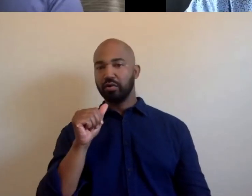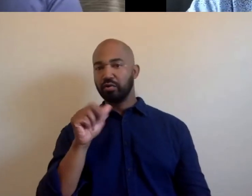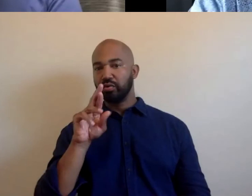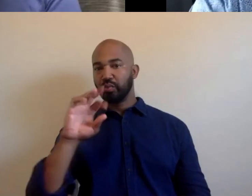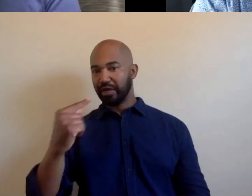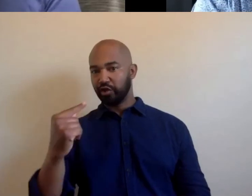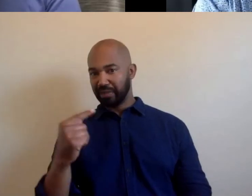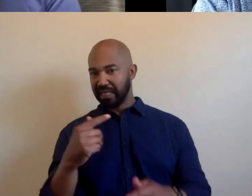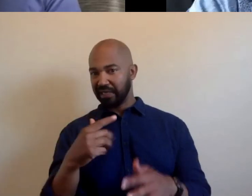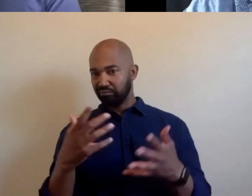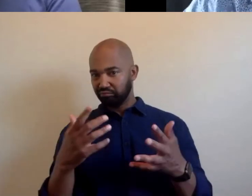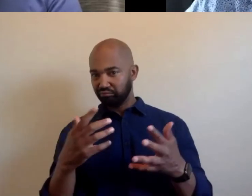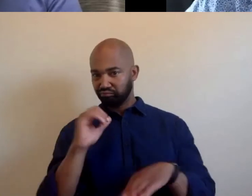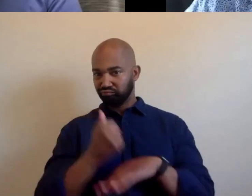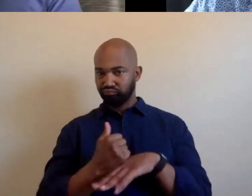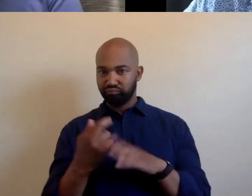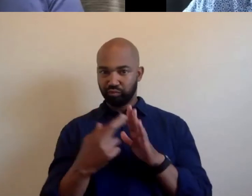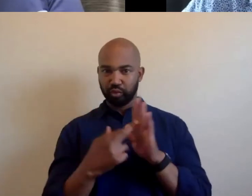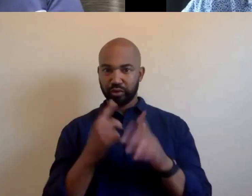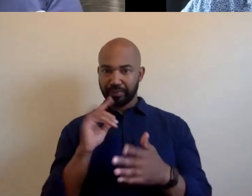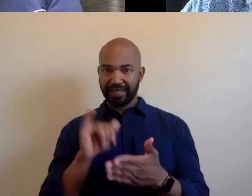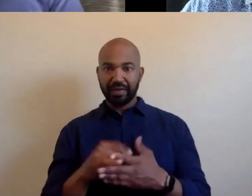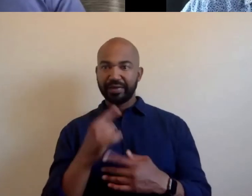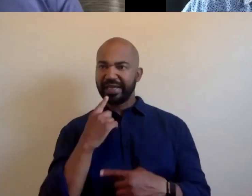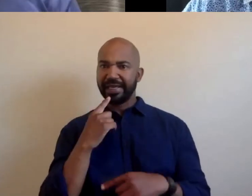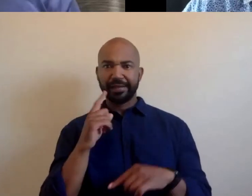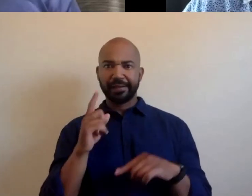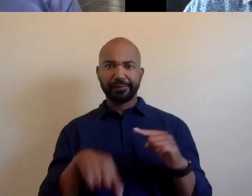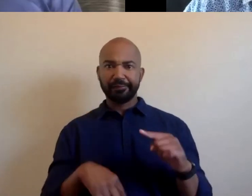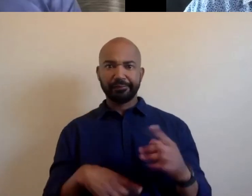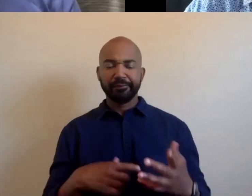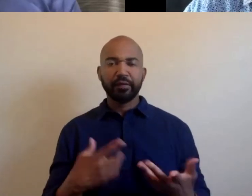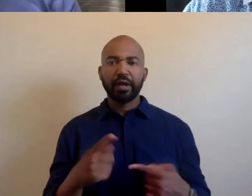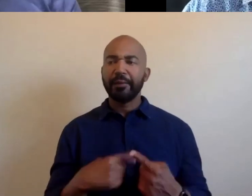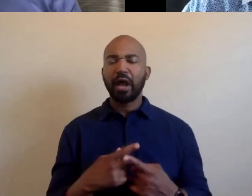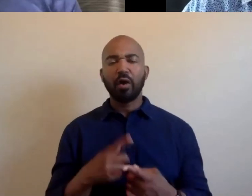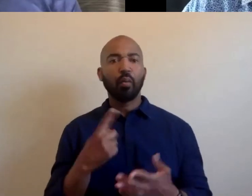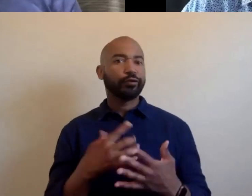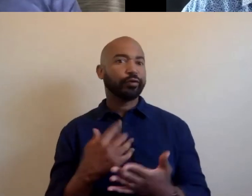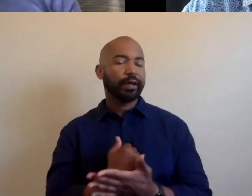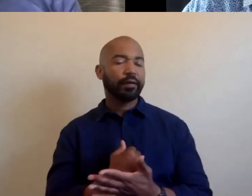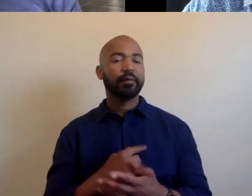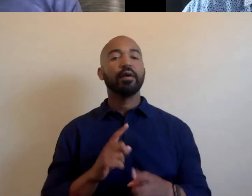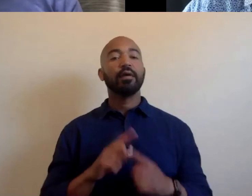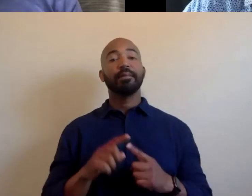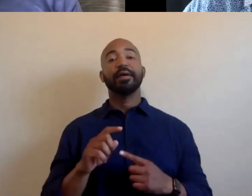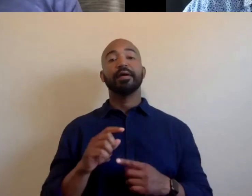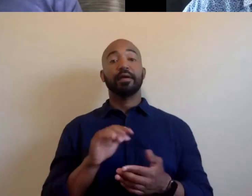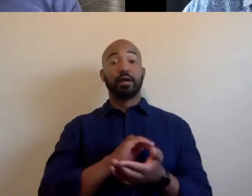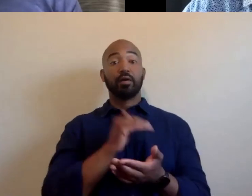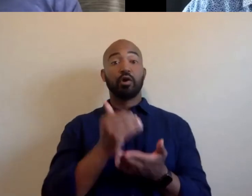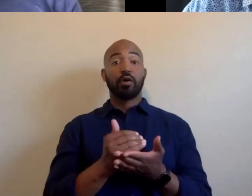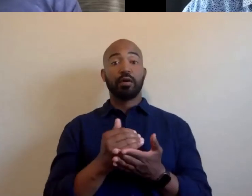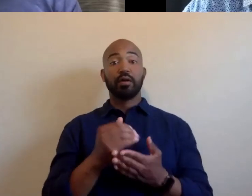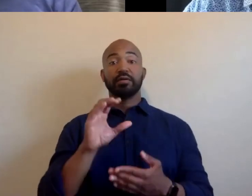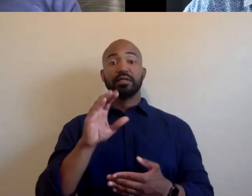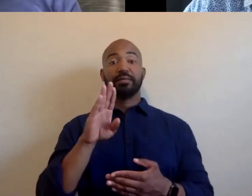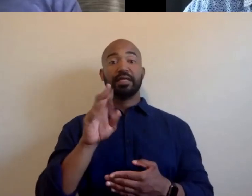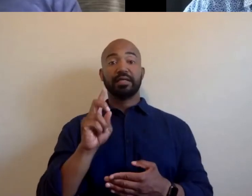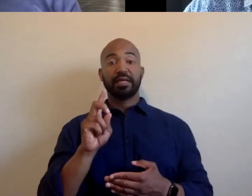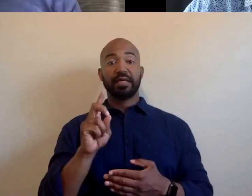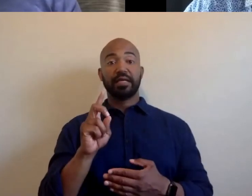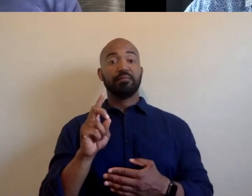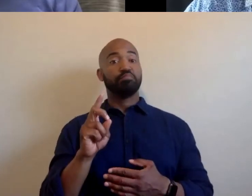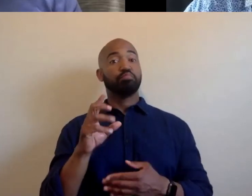se and say, yes, this is exactly what you're getting. Studies have shown that the quantity of CBD in that oil ranges anywhere from